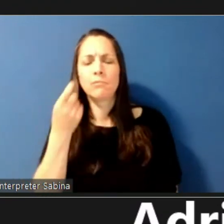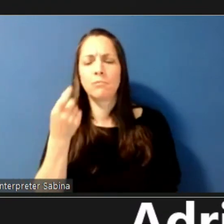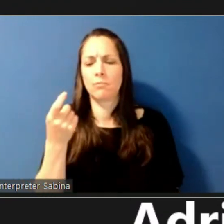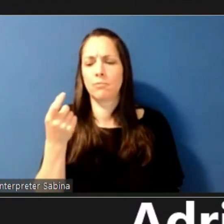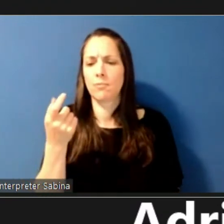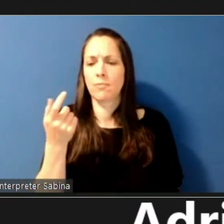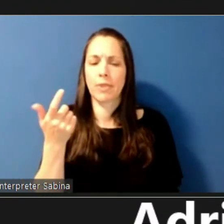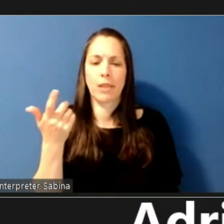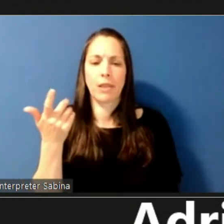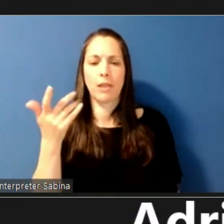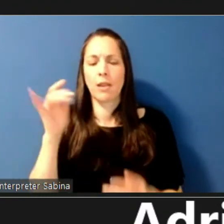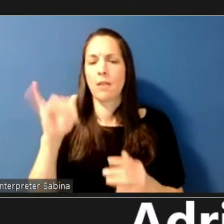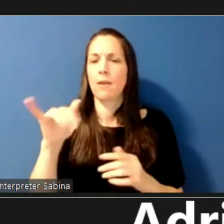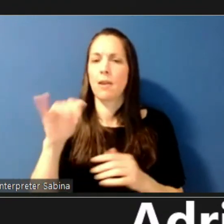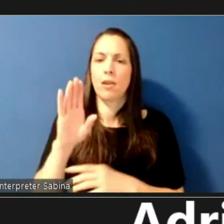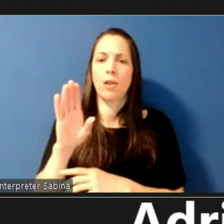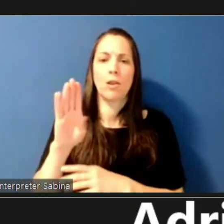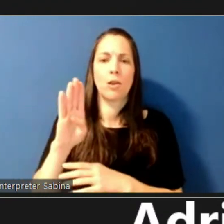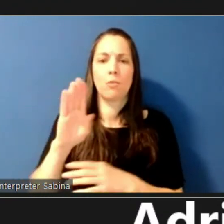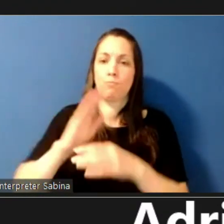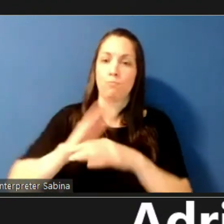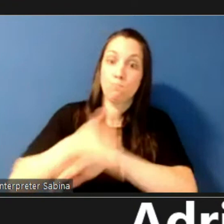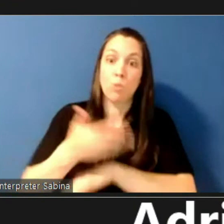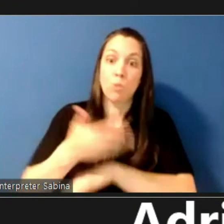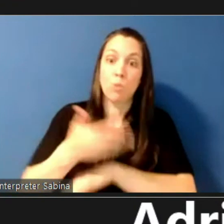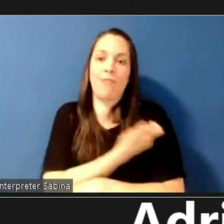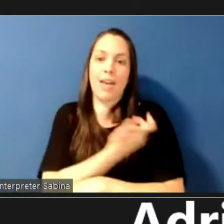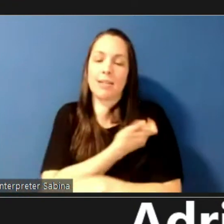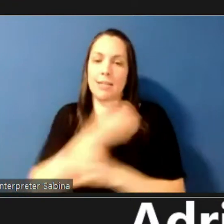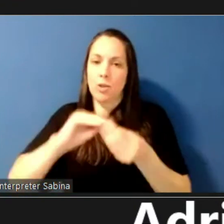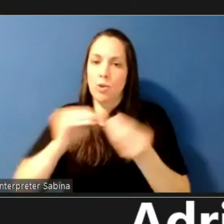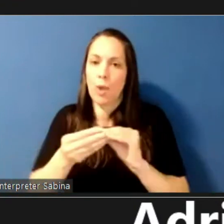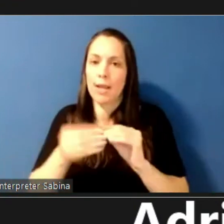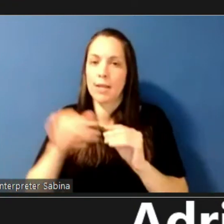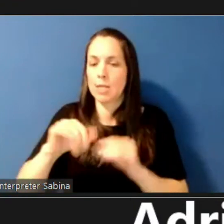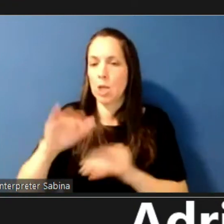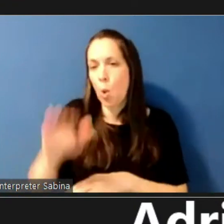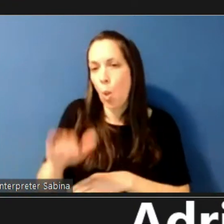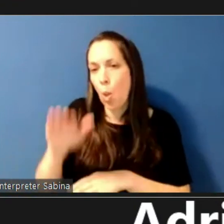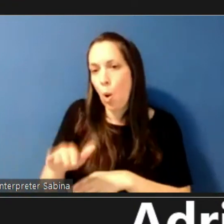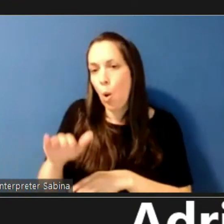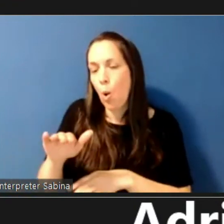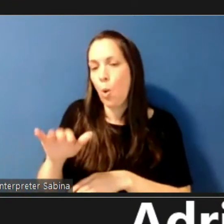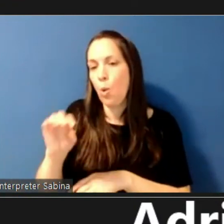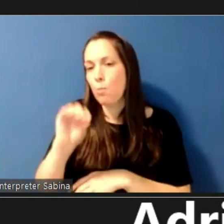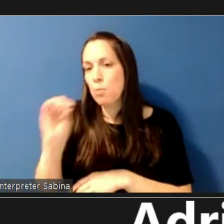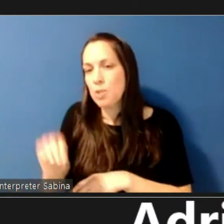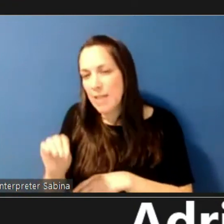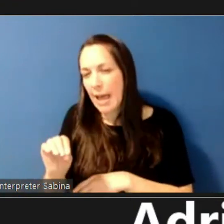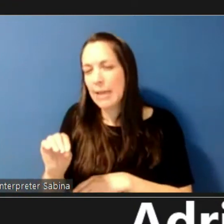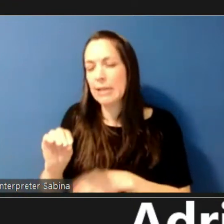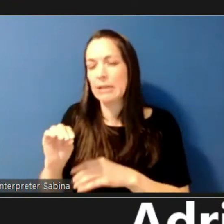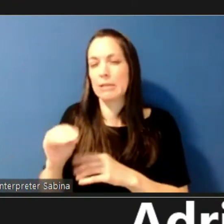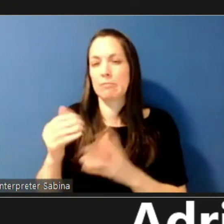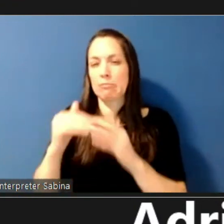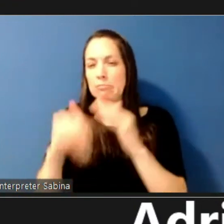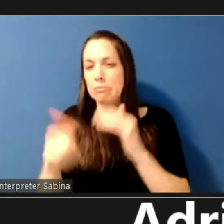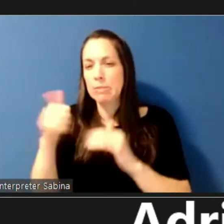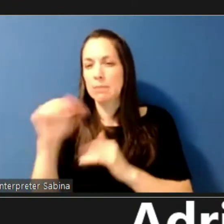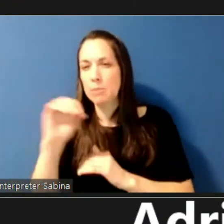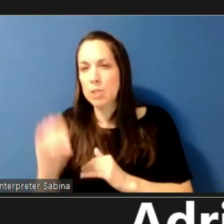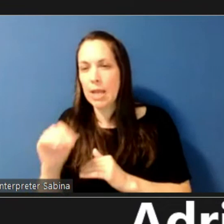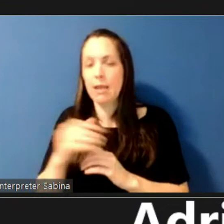breakthrough rate or the post-vaccine rate is in the low single digits for the normal